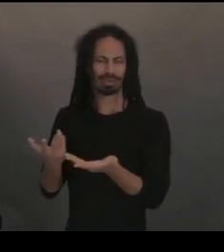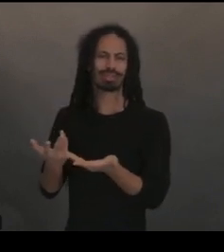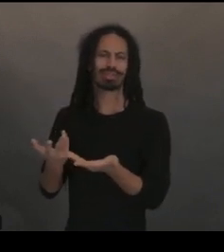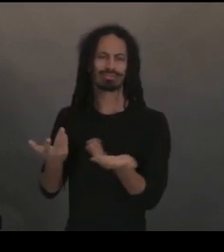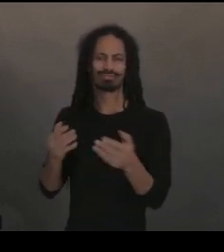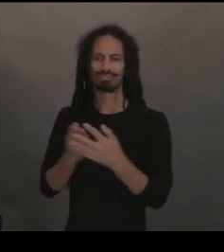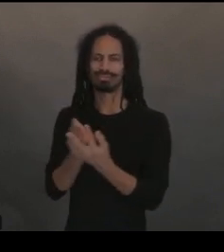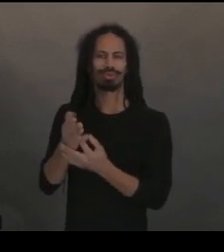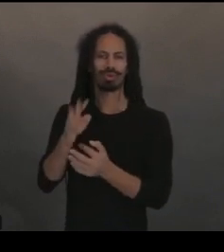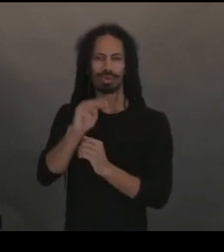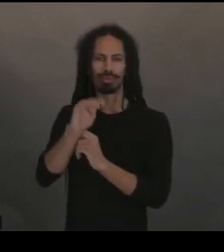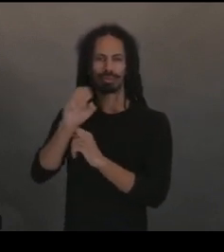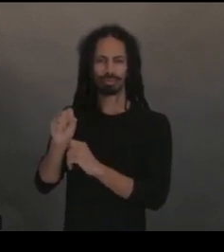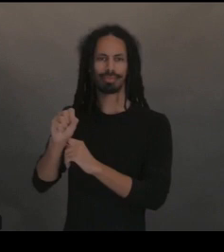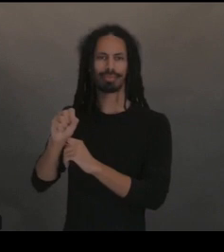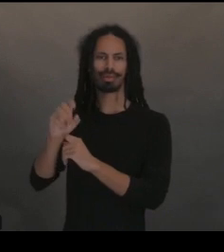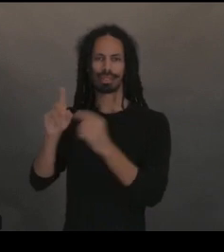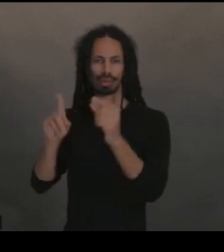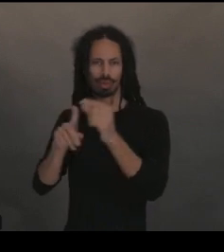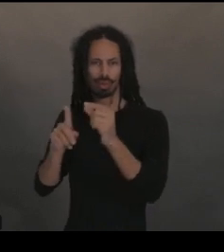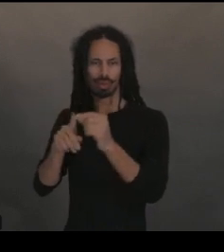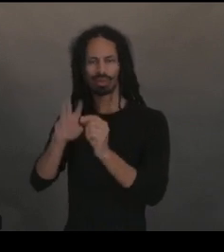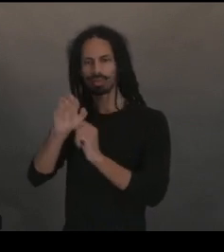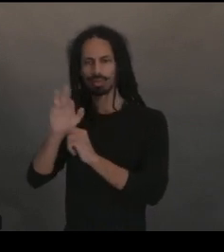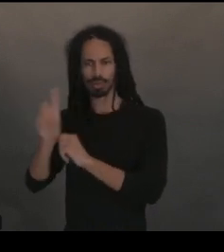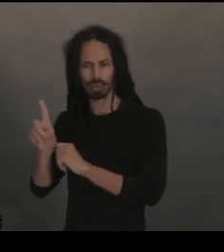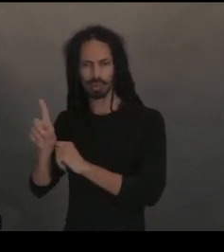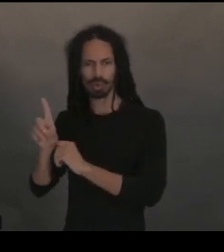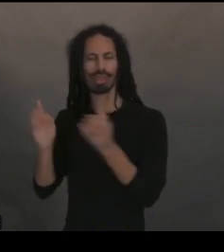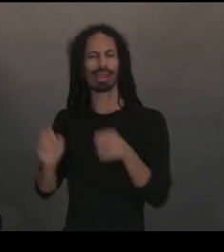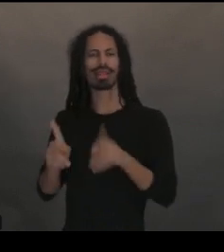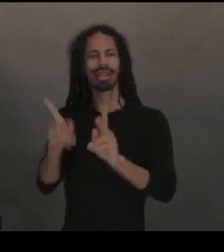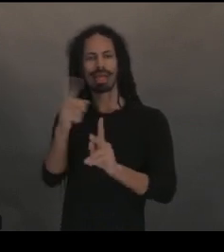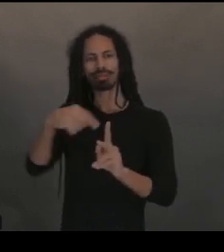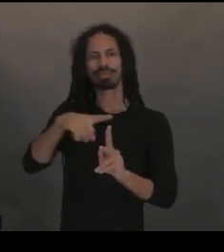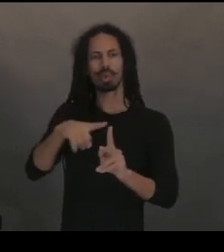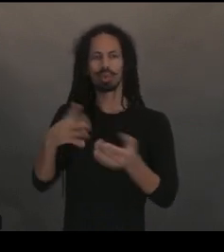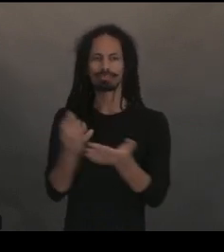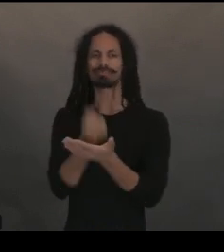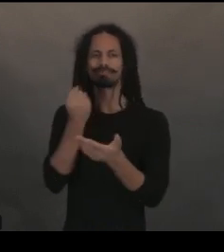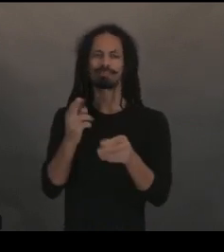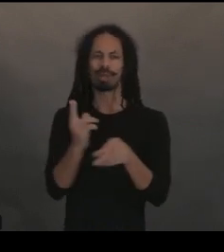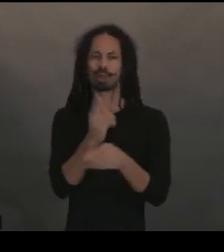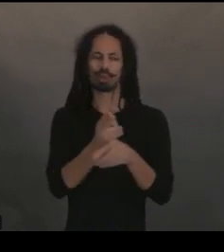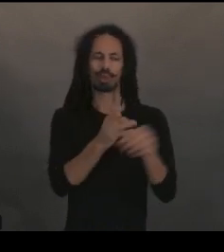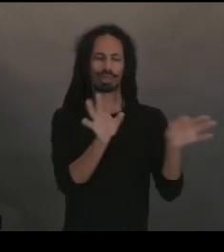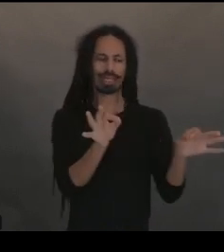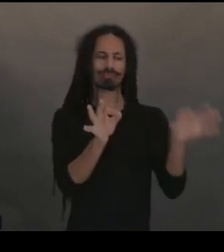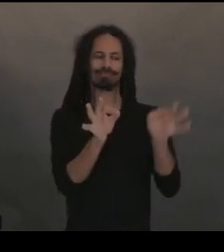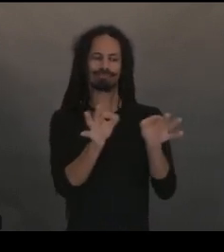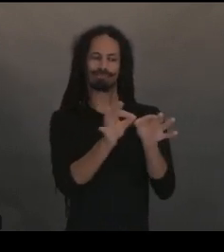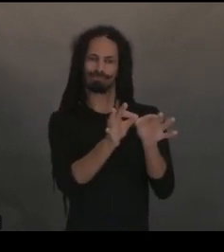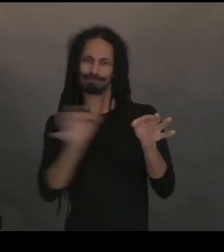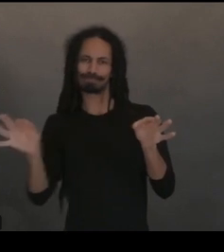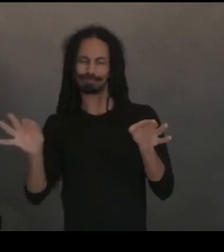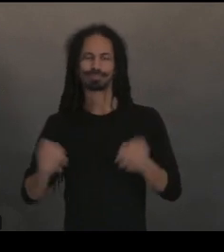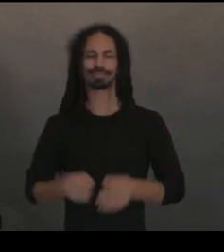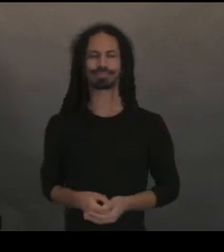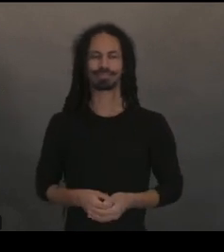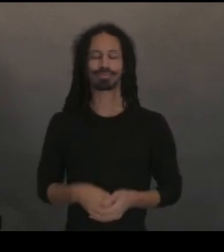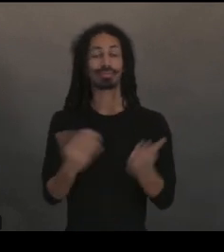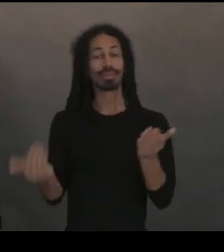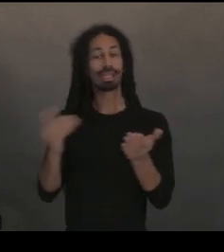Word processor that allow you to indent a page. Okay, again, we're going to highlight that